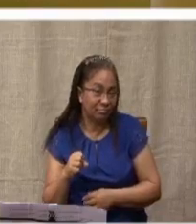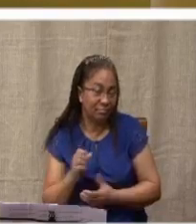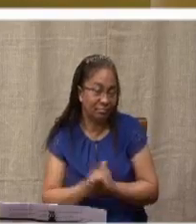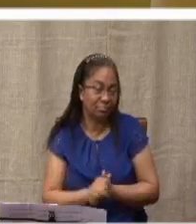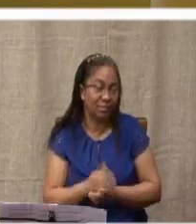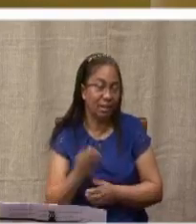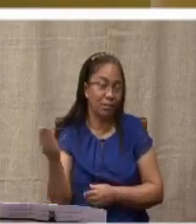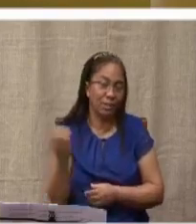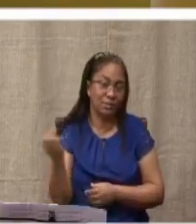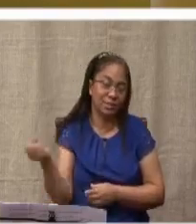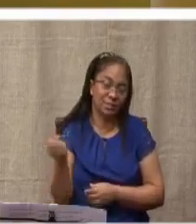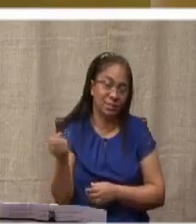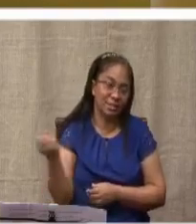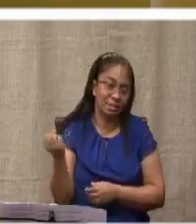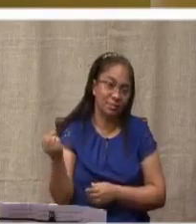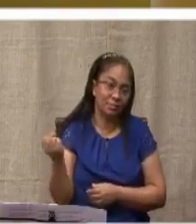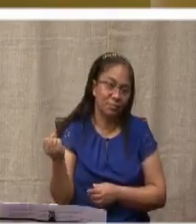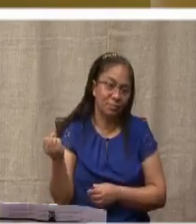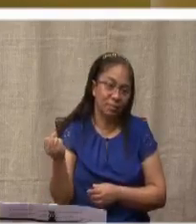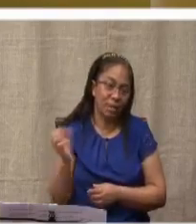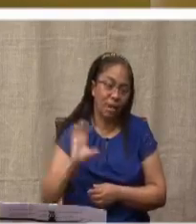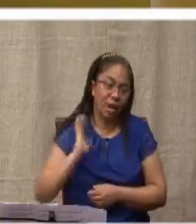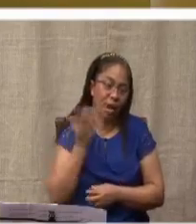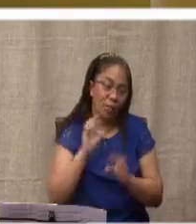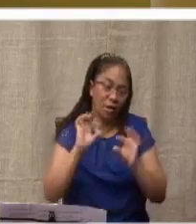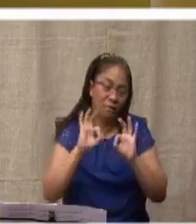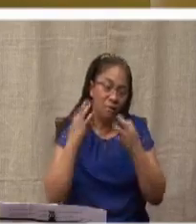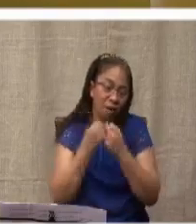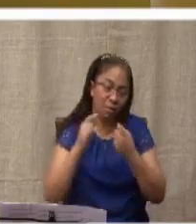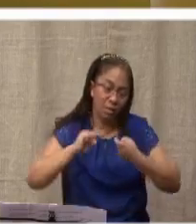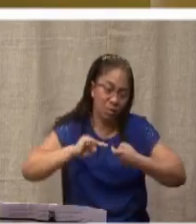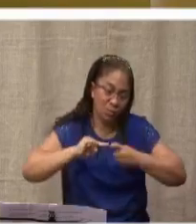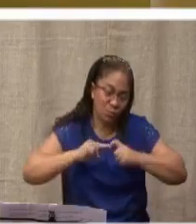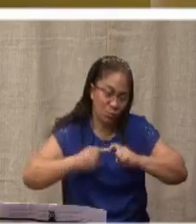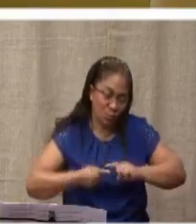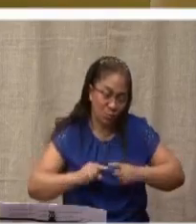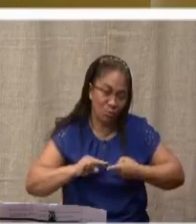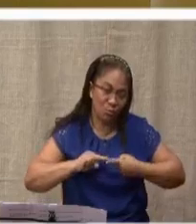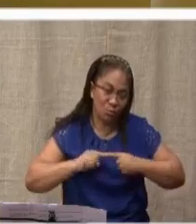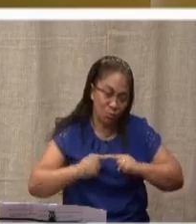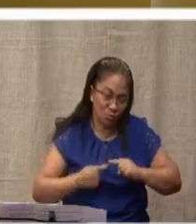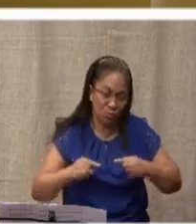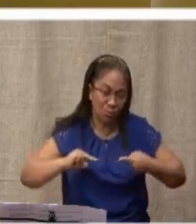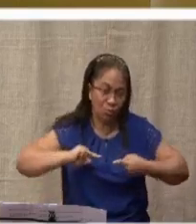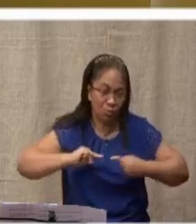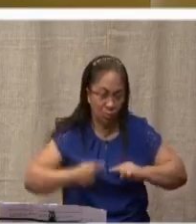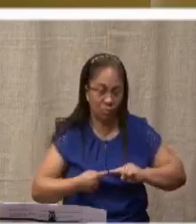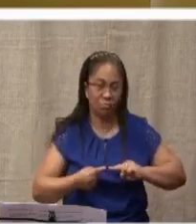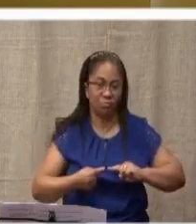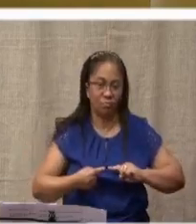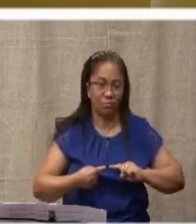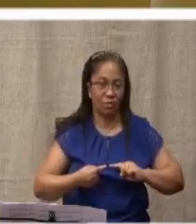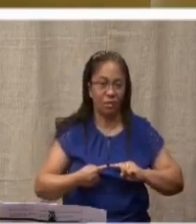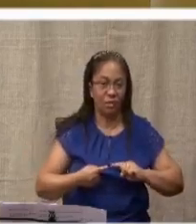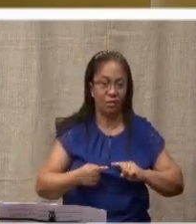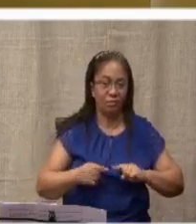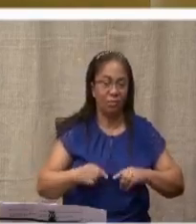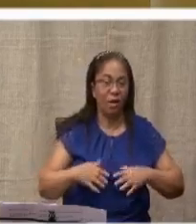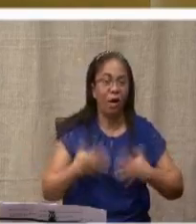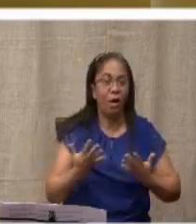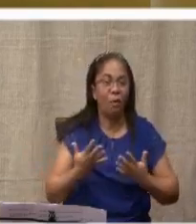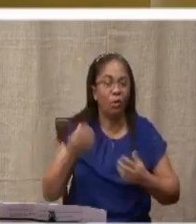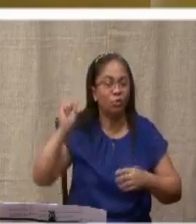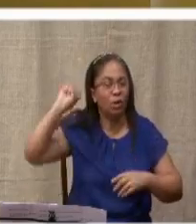brothers and sisters there is a wound in our family and at the heart of the wound is a rebellion from that ancient